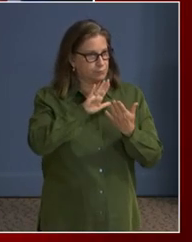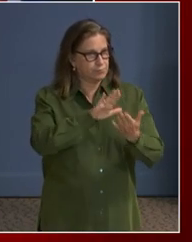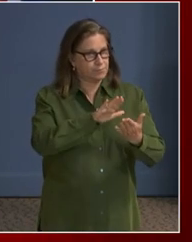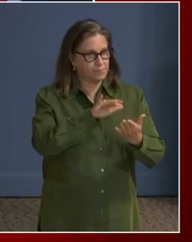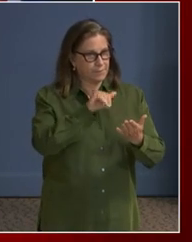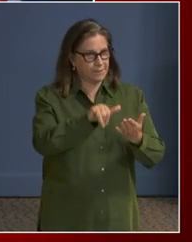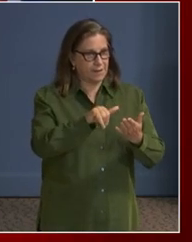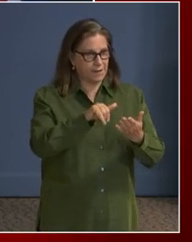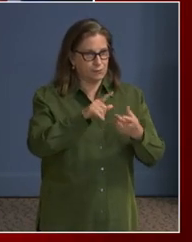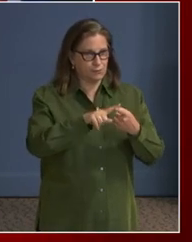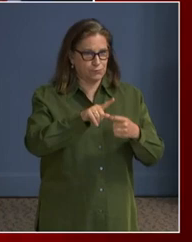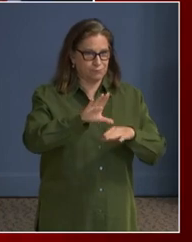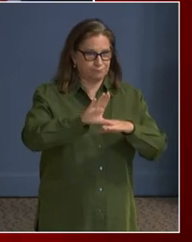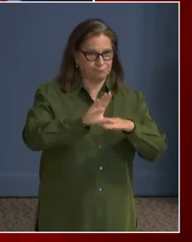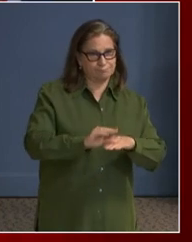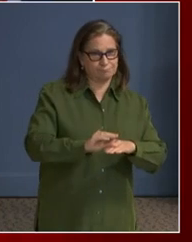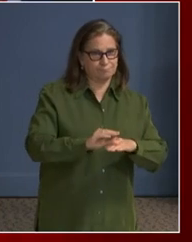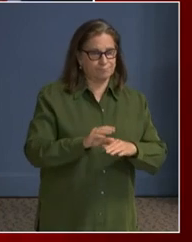see